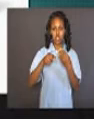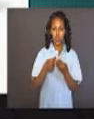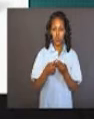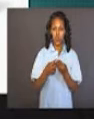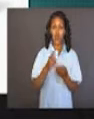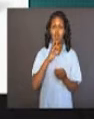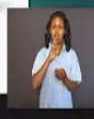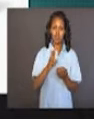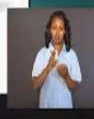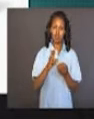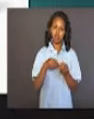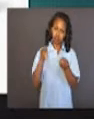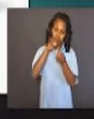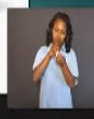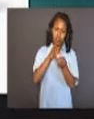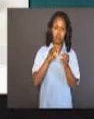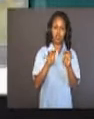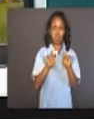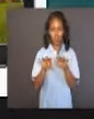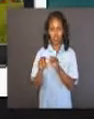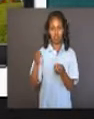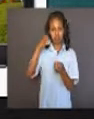So are computers.